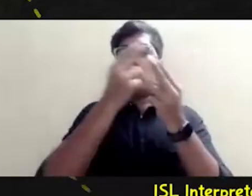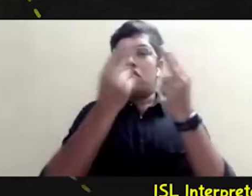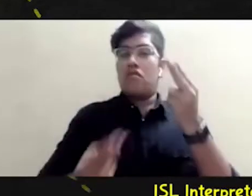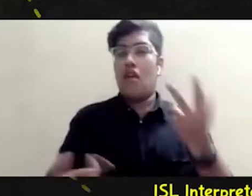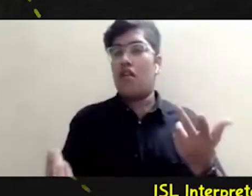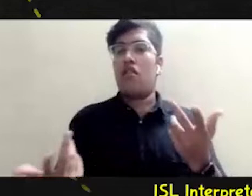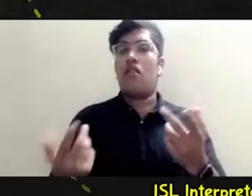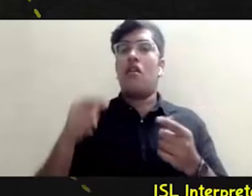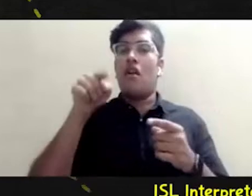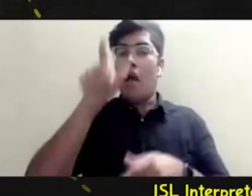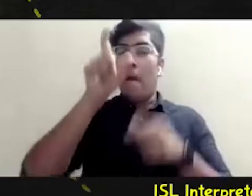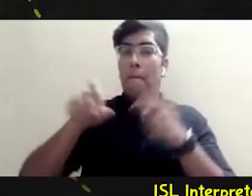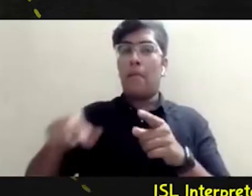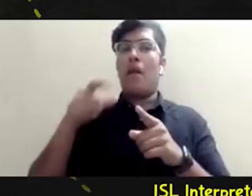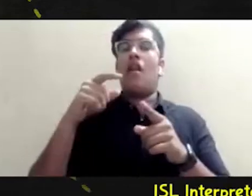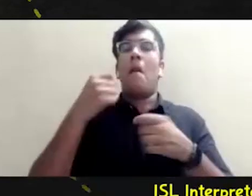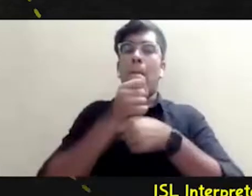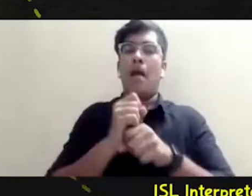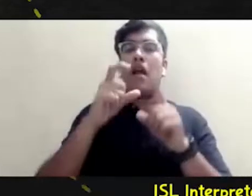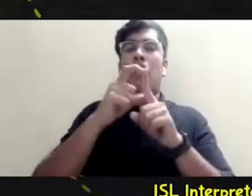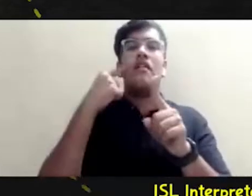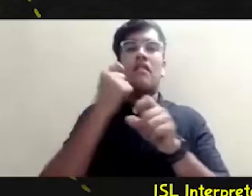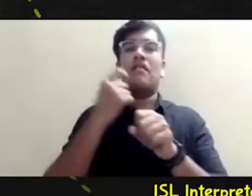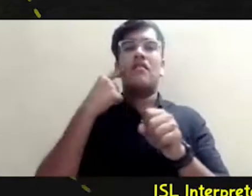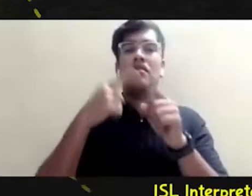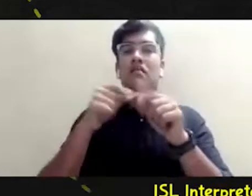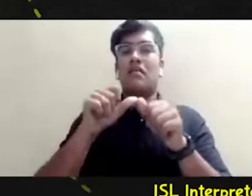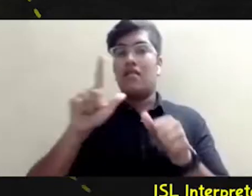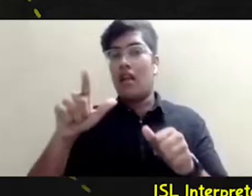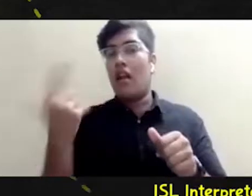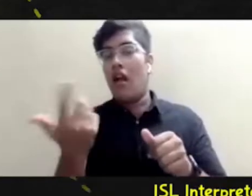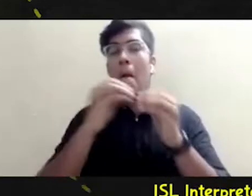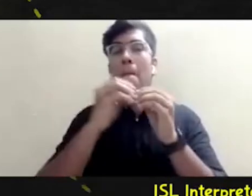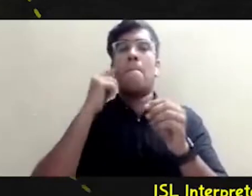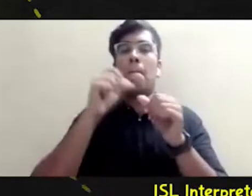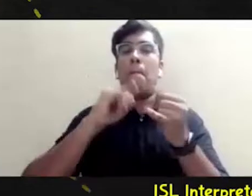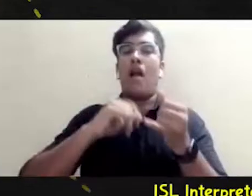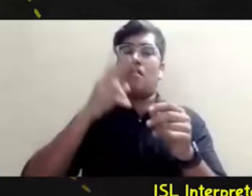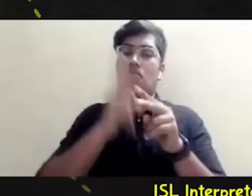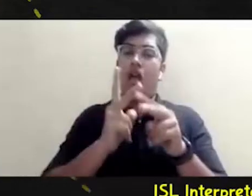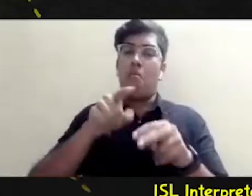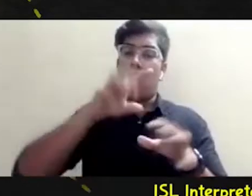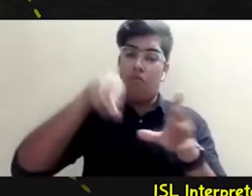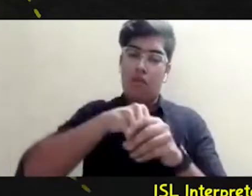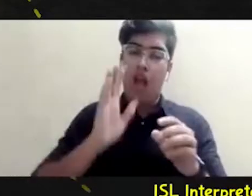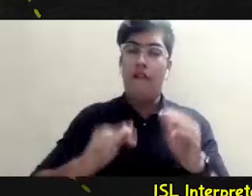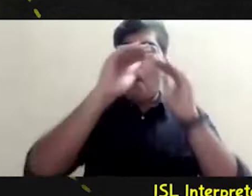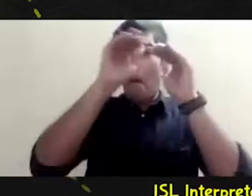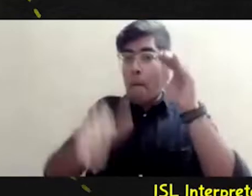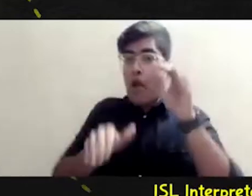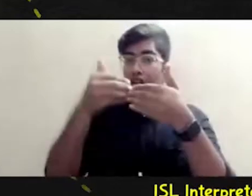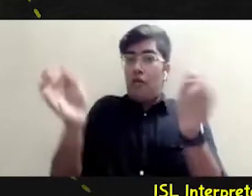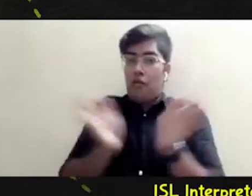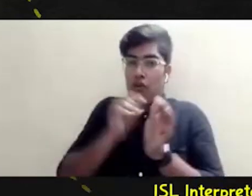they define these digital systems with the same biases to ensure that all these minority communities don't enter these